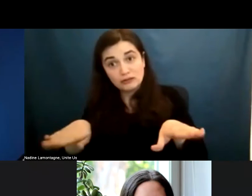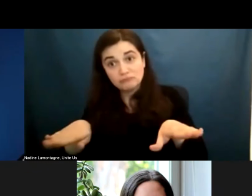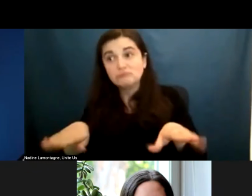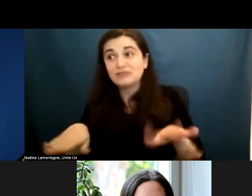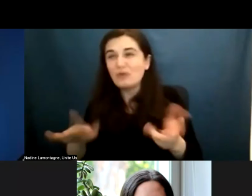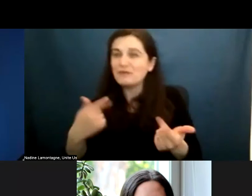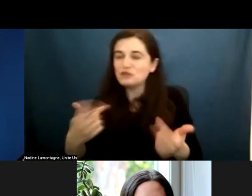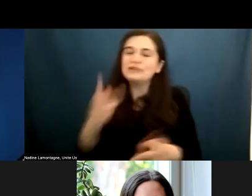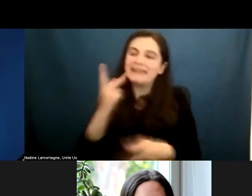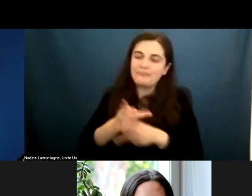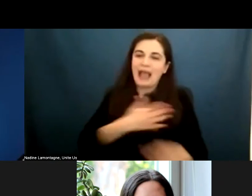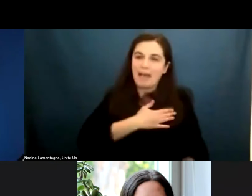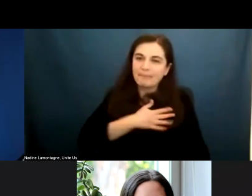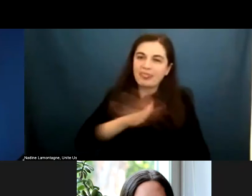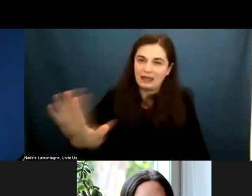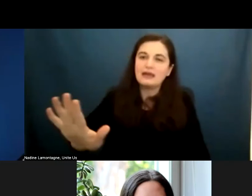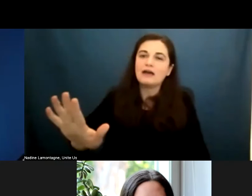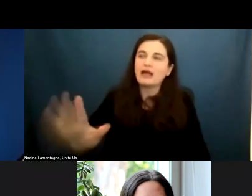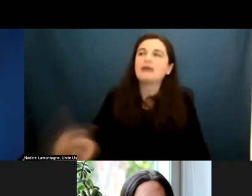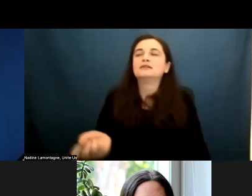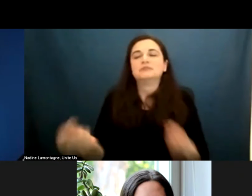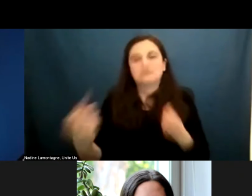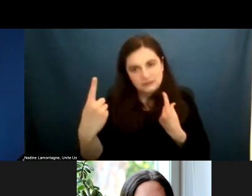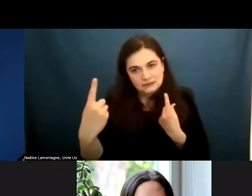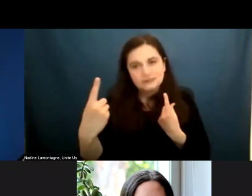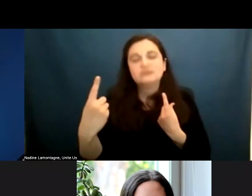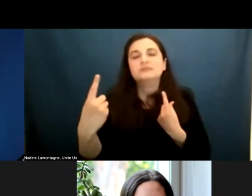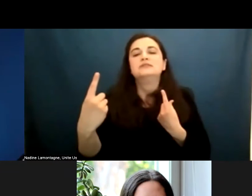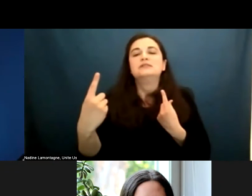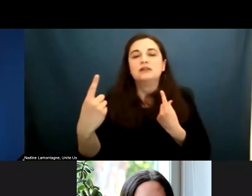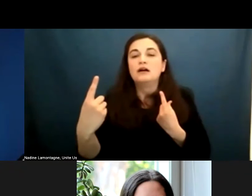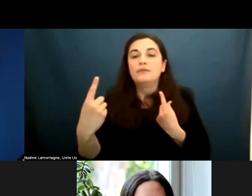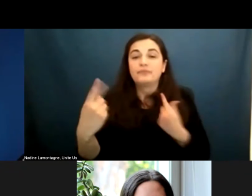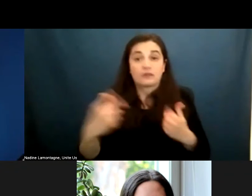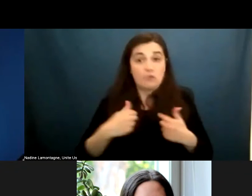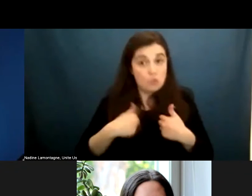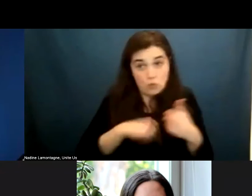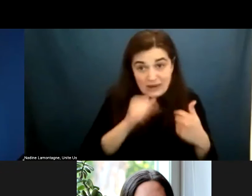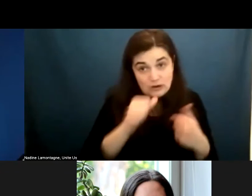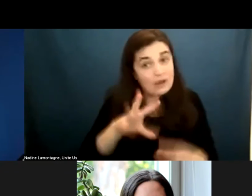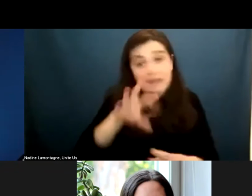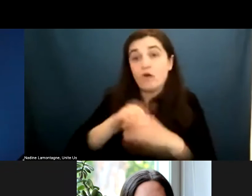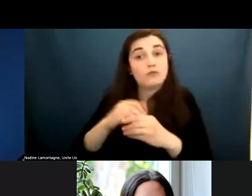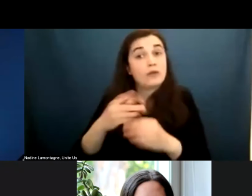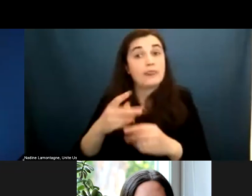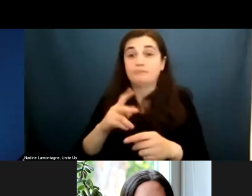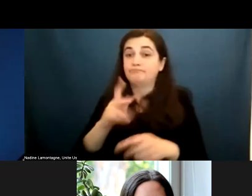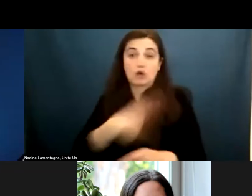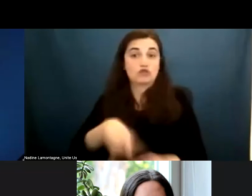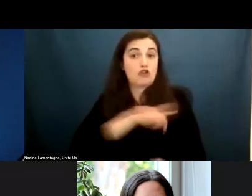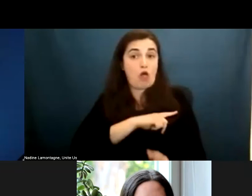empathy on it is so important. We also don't get involved in personal attacks. You know, I had to, and